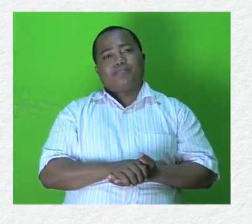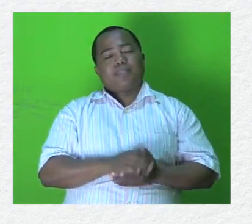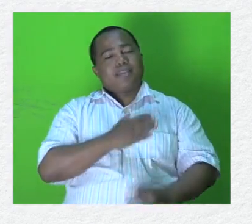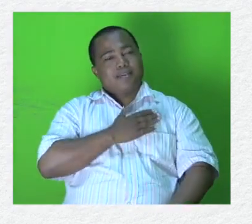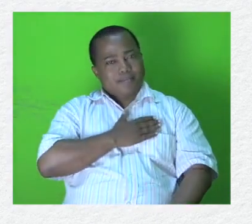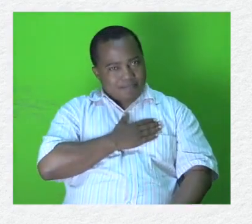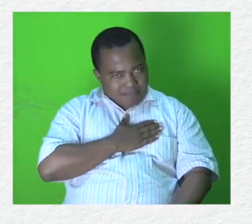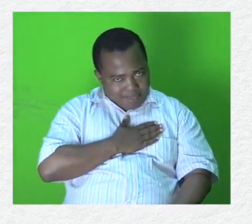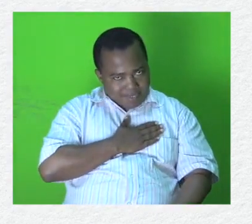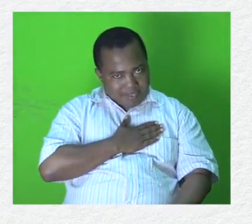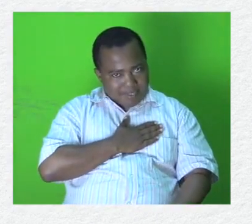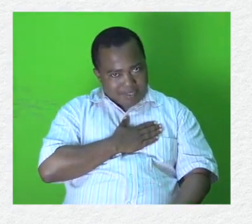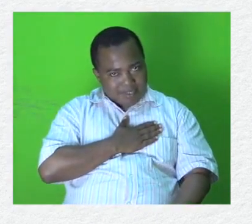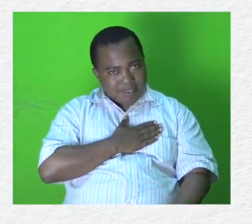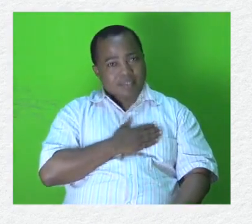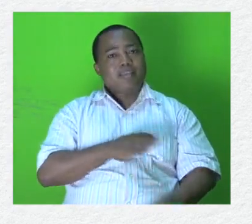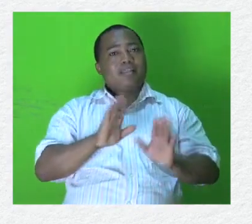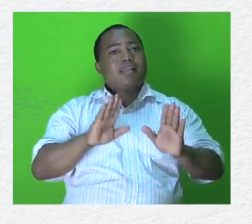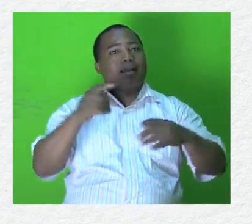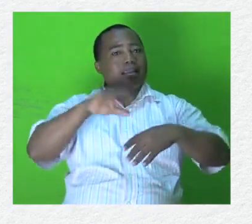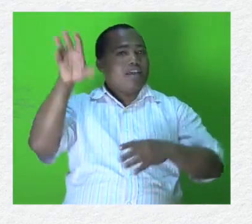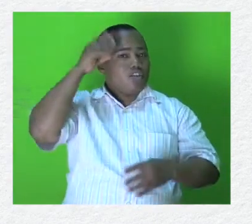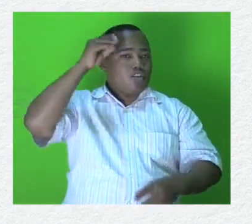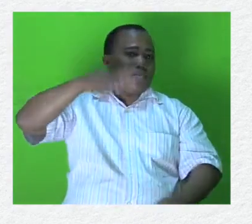Please be ready for the coming lesson.